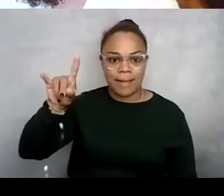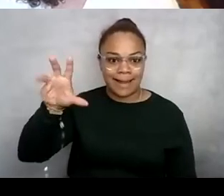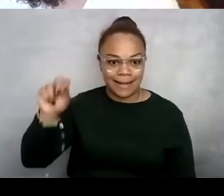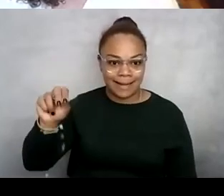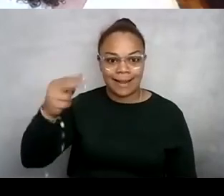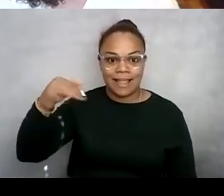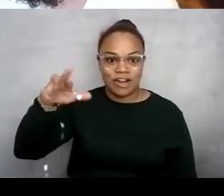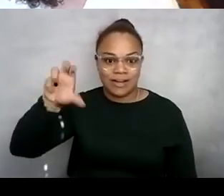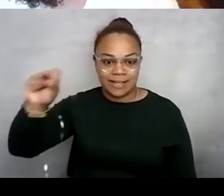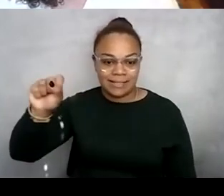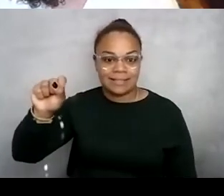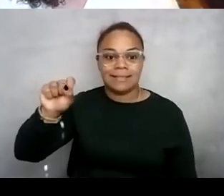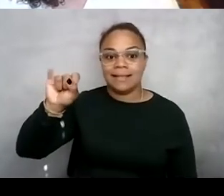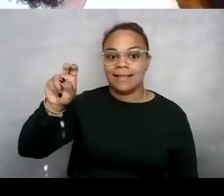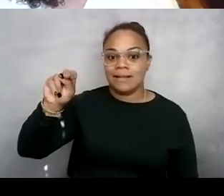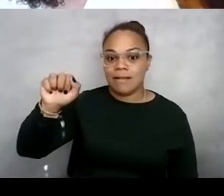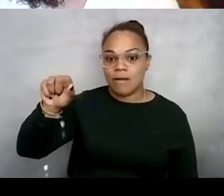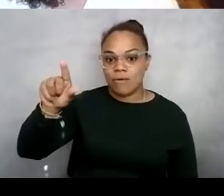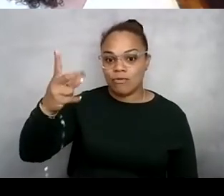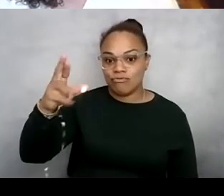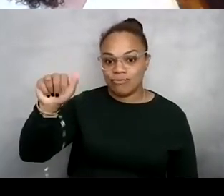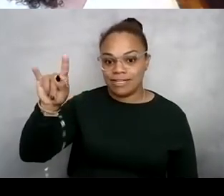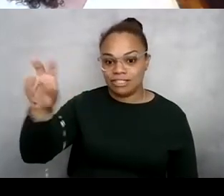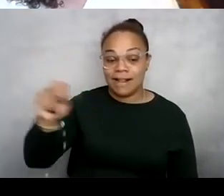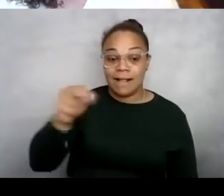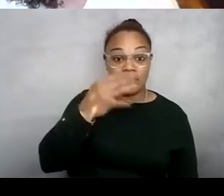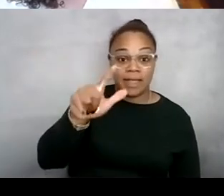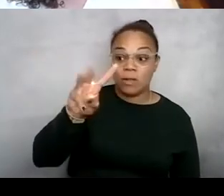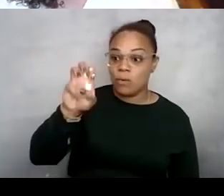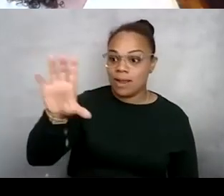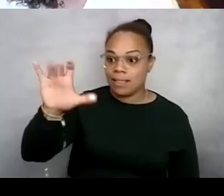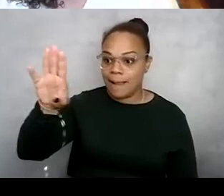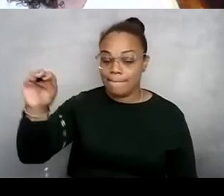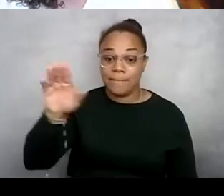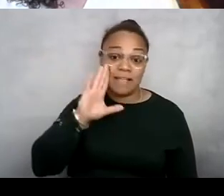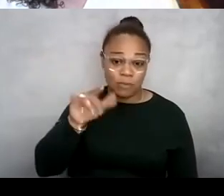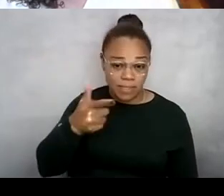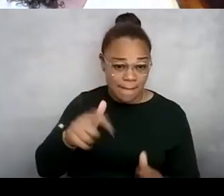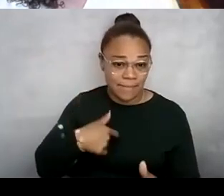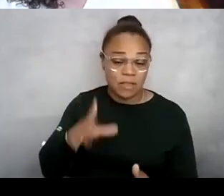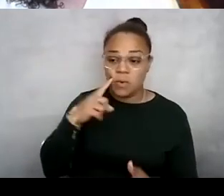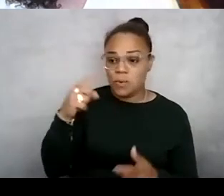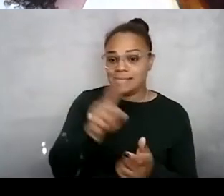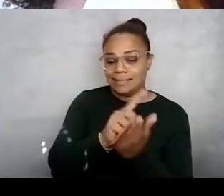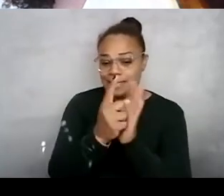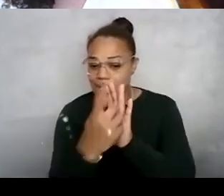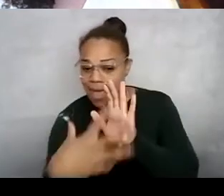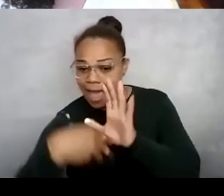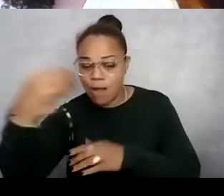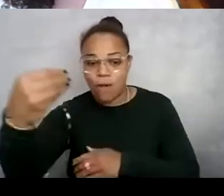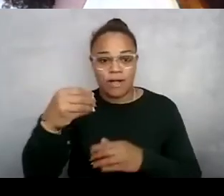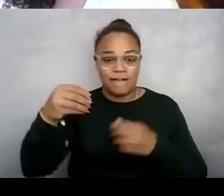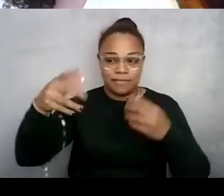Climb, ends, if you allow me. When day comes, we step out of the shade, aflame and unafraid. The new